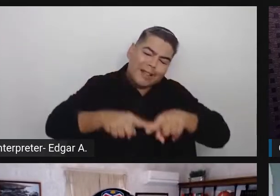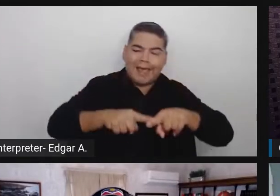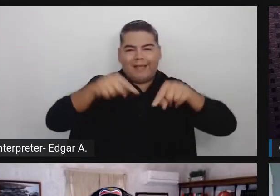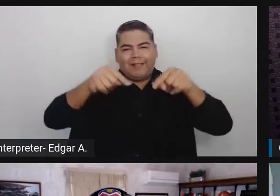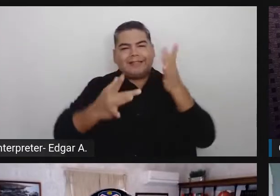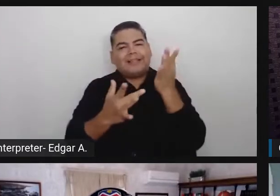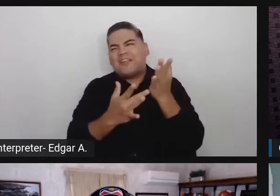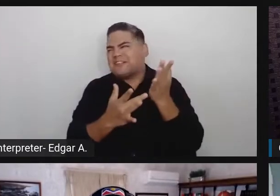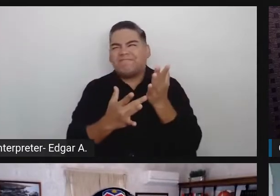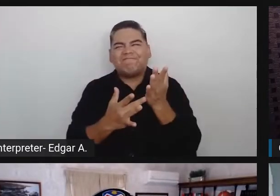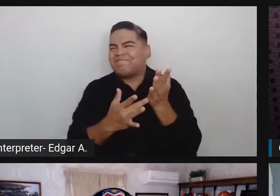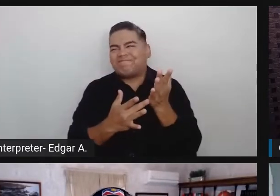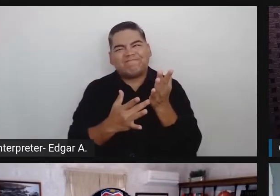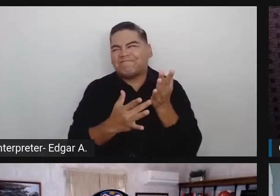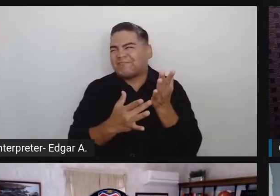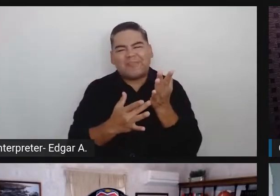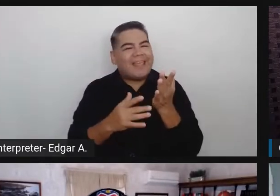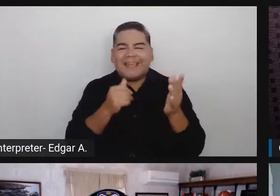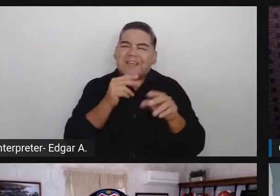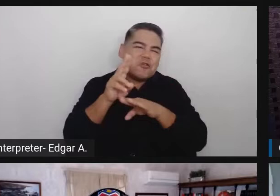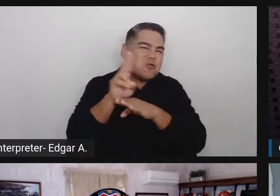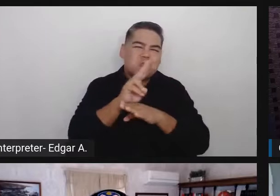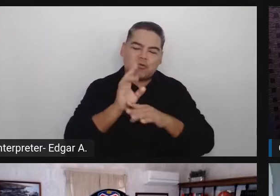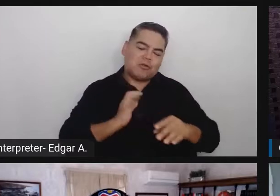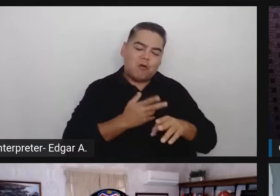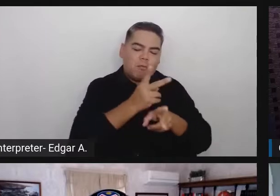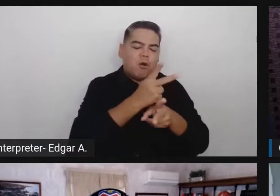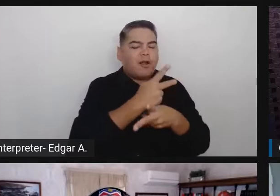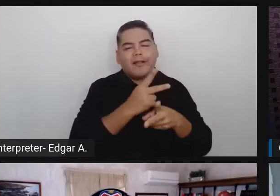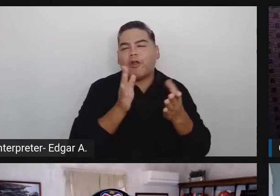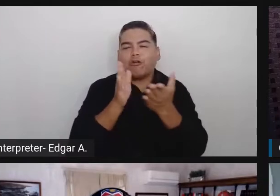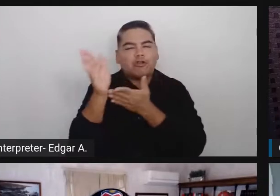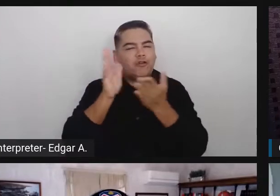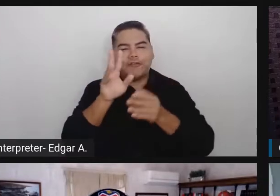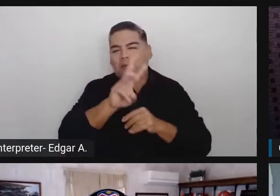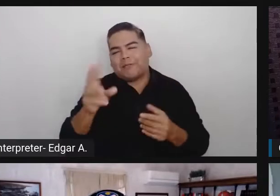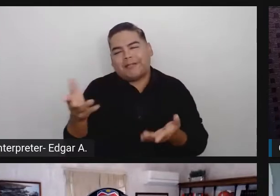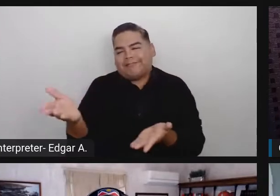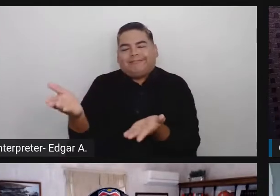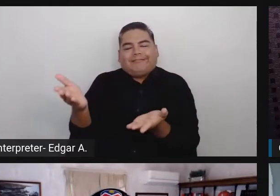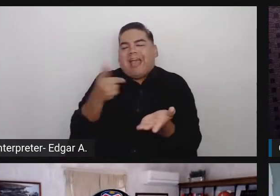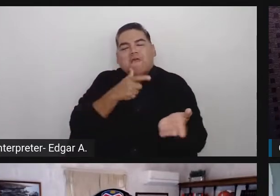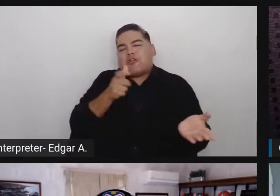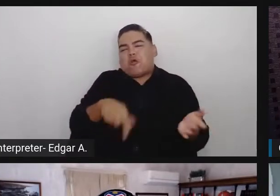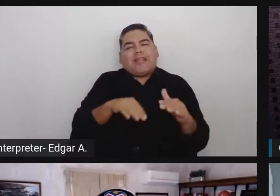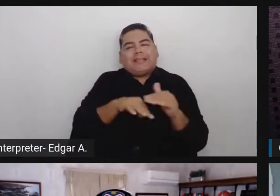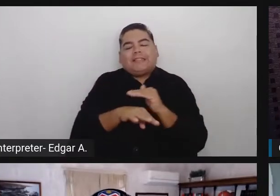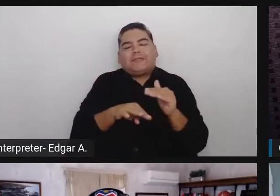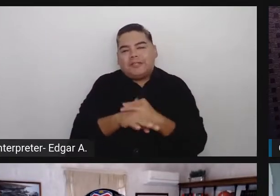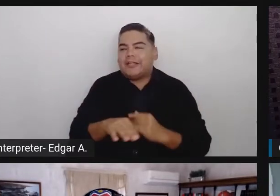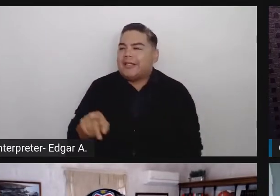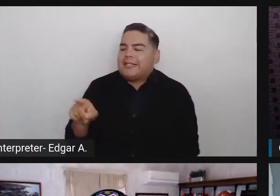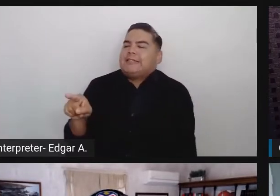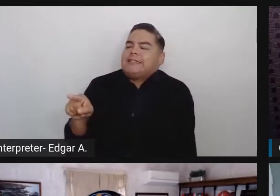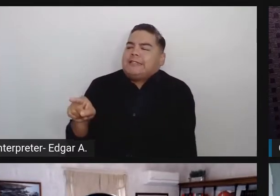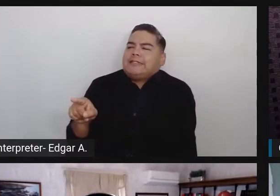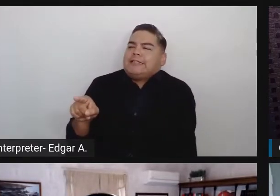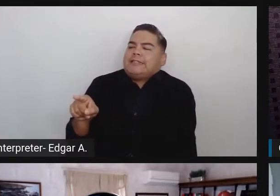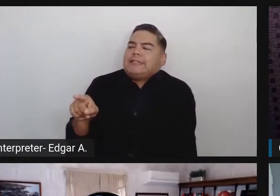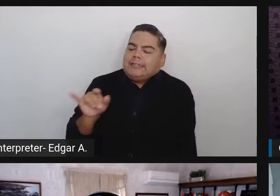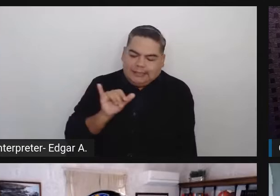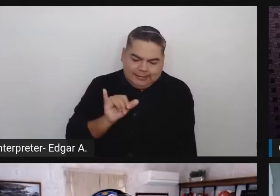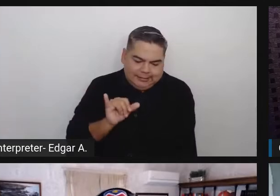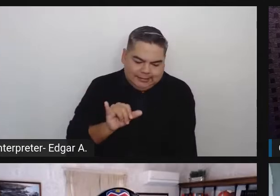our service. They don't use our product. They don't use our website. And I think that in that instance, it's just a lack of imagination or a lack